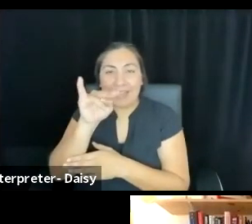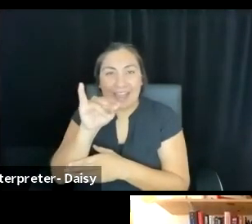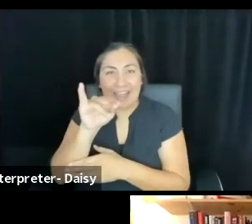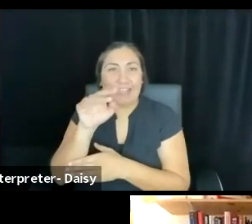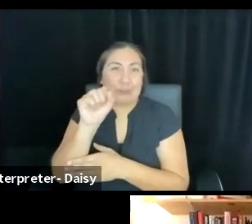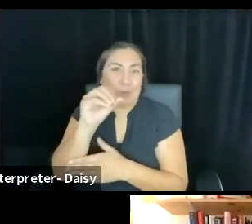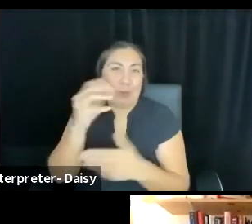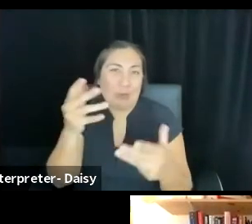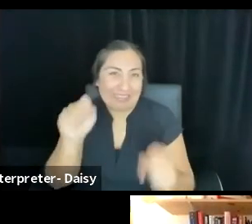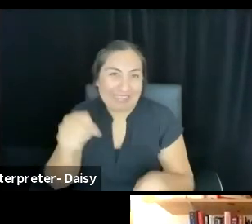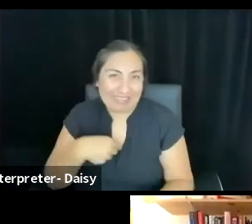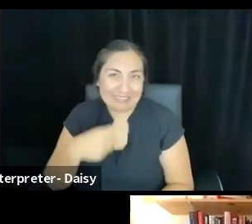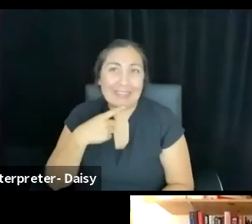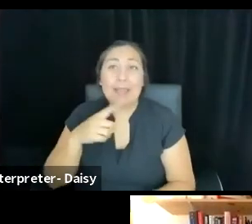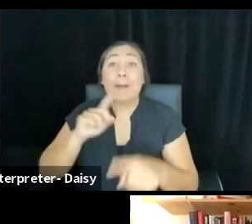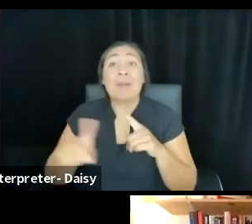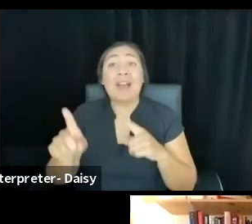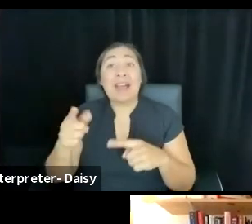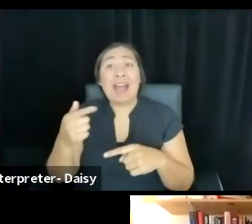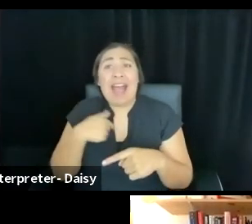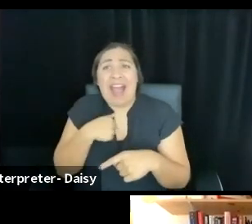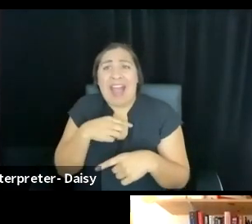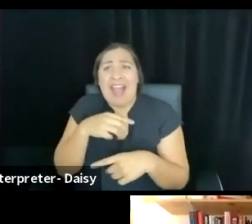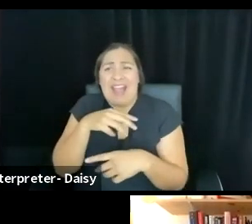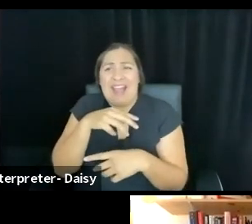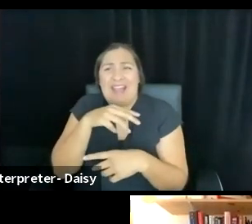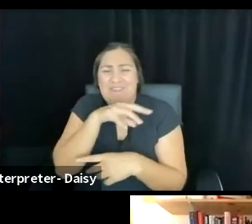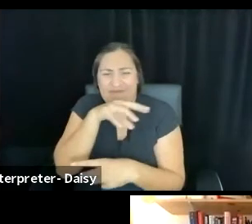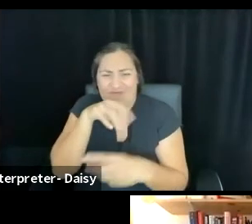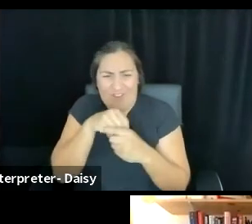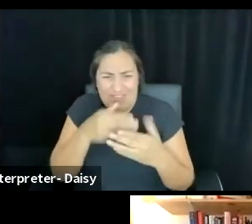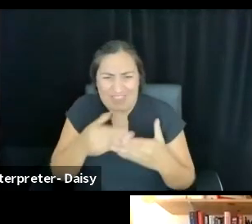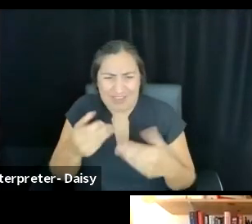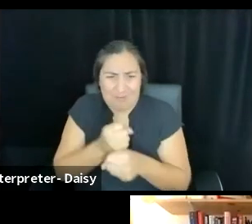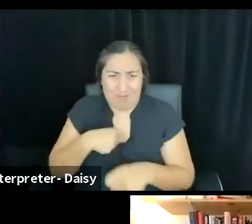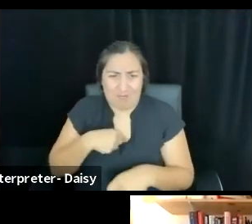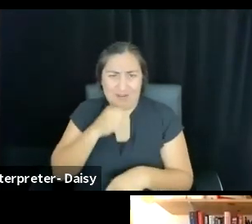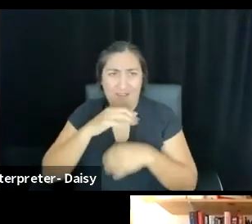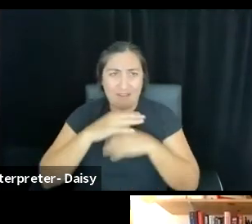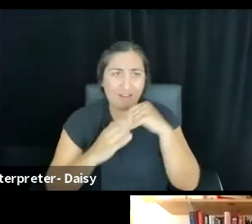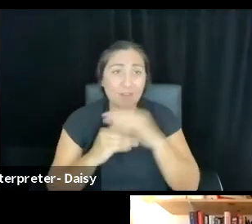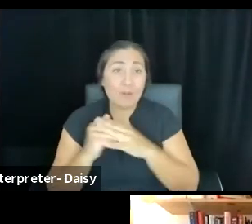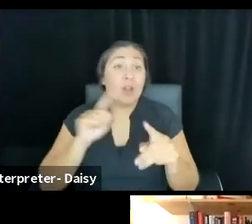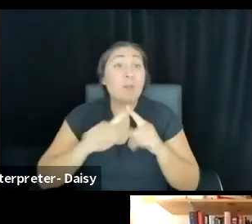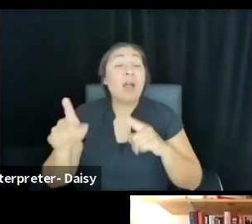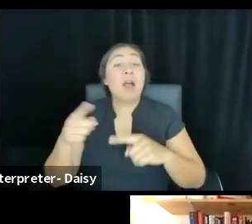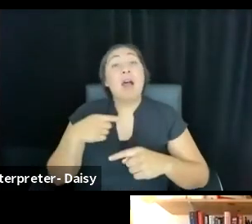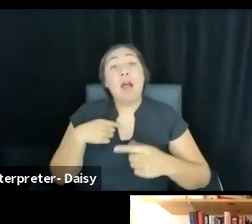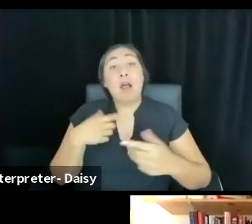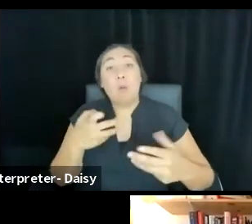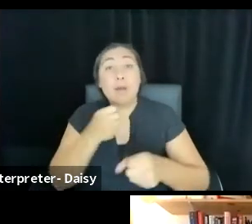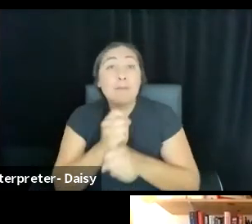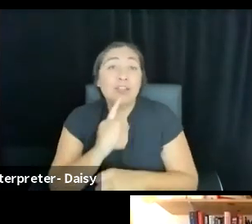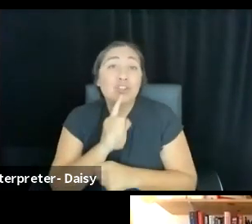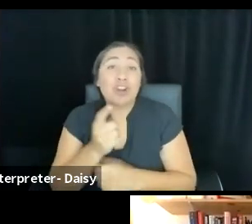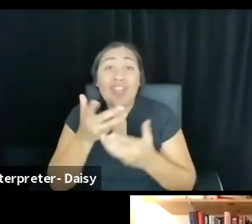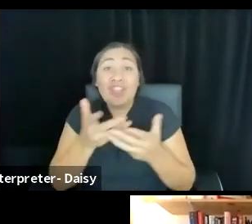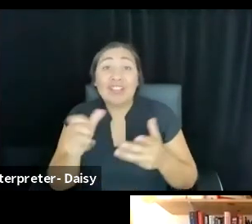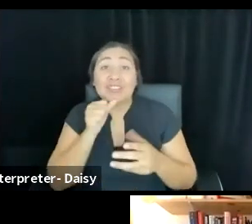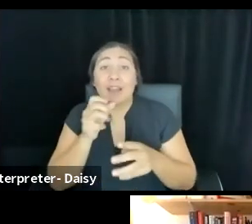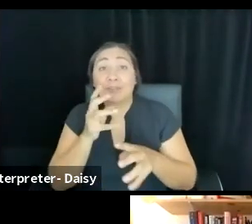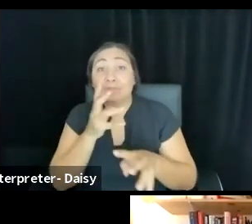sure that doesn't get abandoned in this process is not everybody